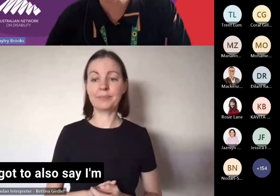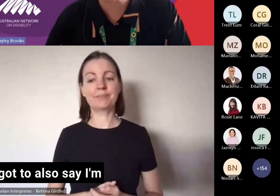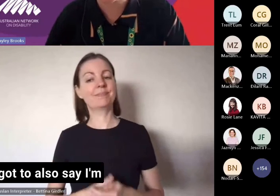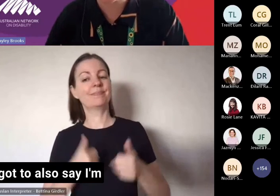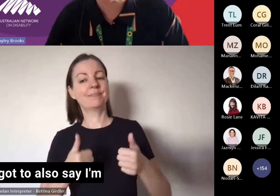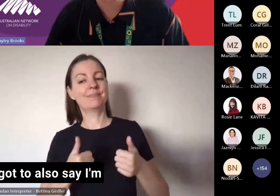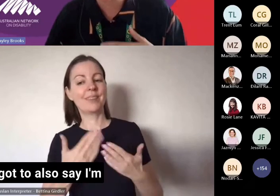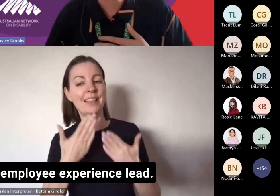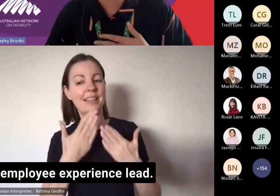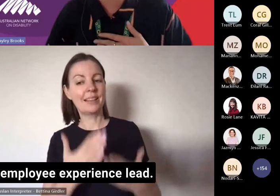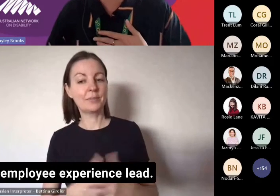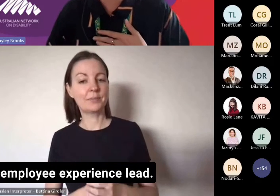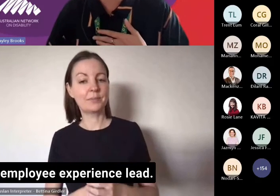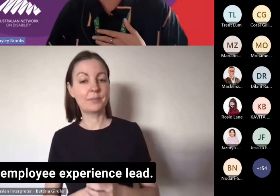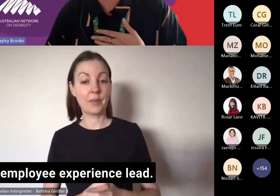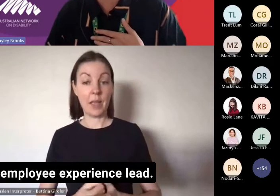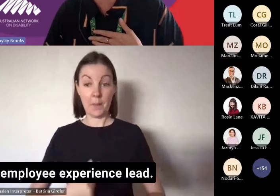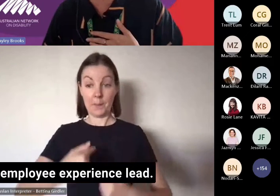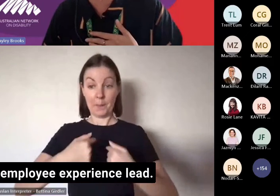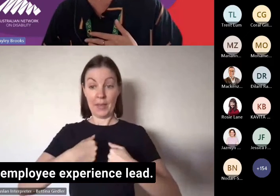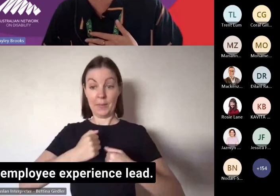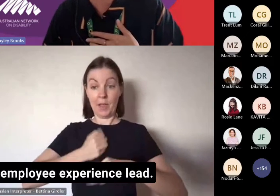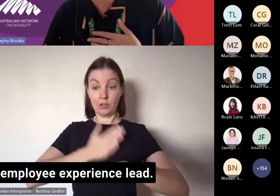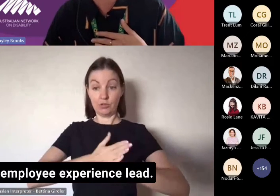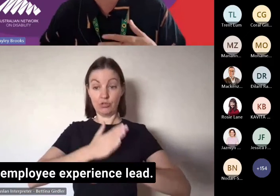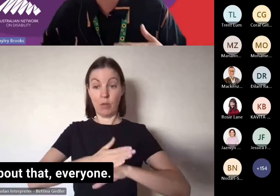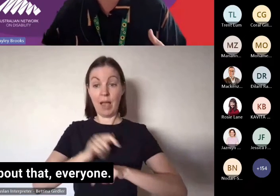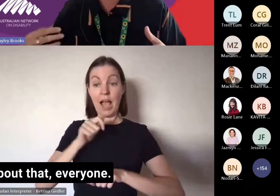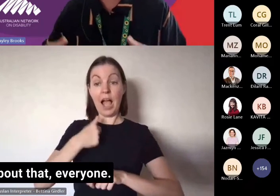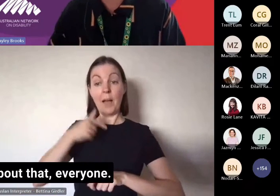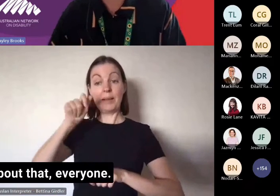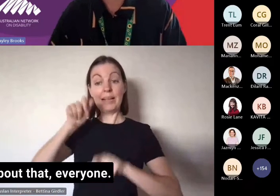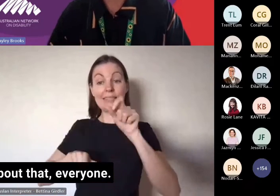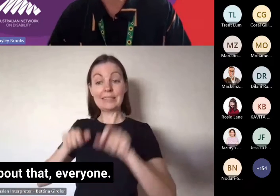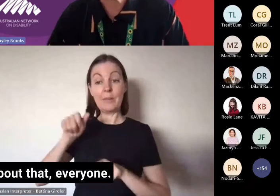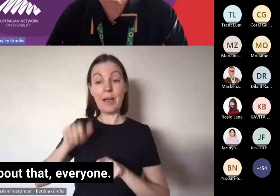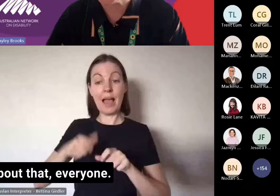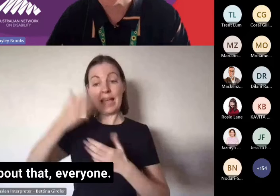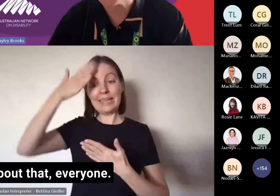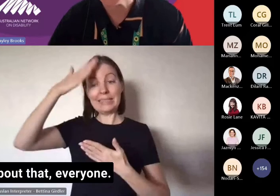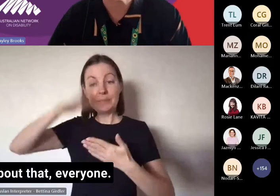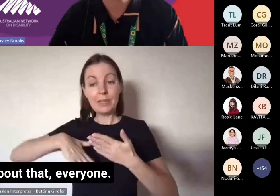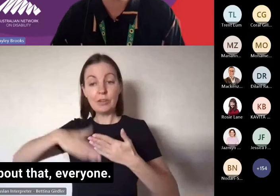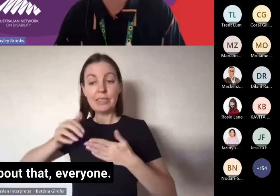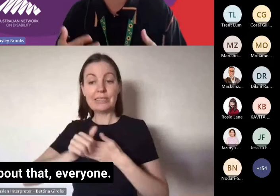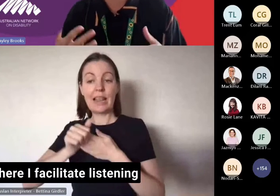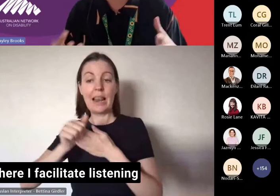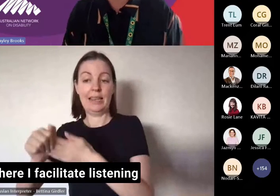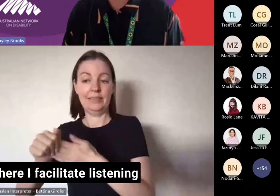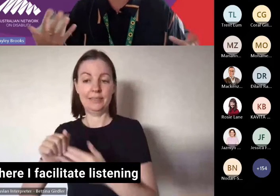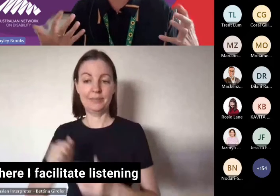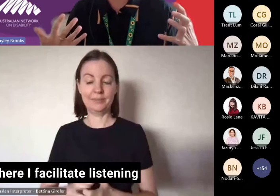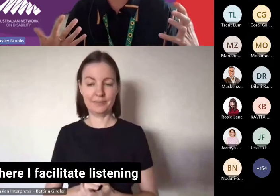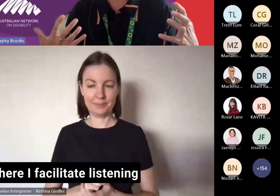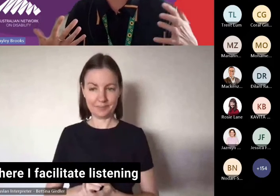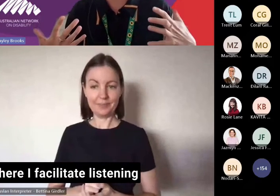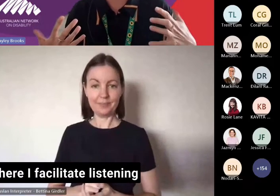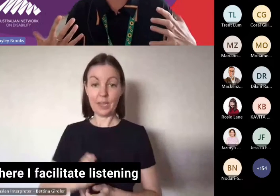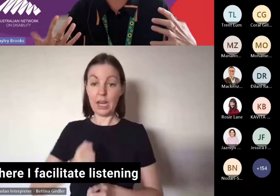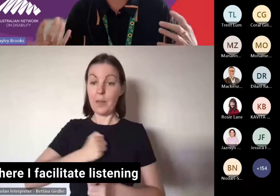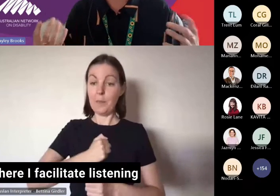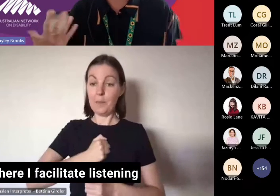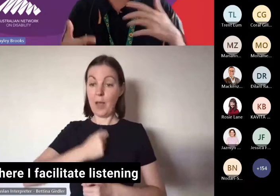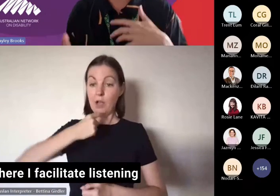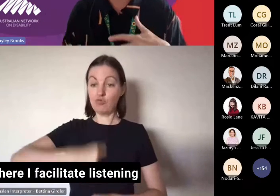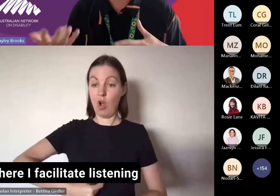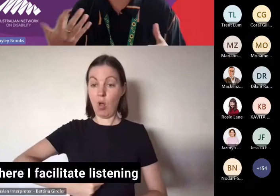forgot to also say I'm the customer and employee experience lead. So sorry about that, everyone. So my role is